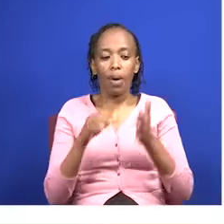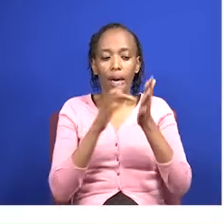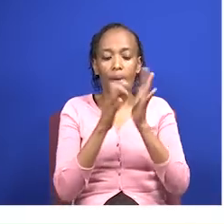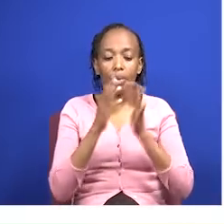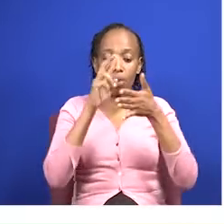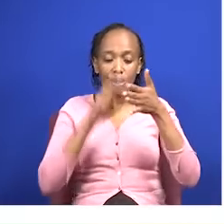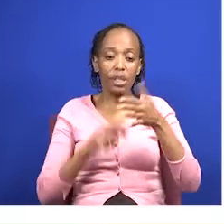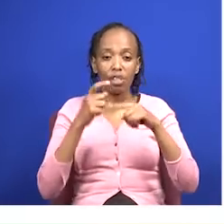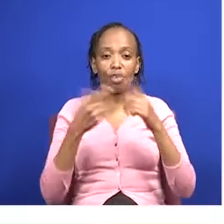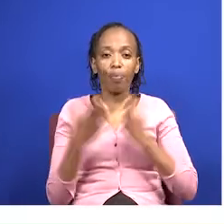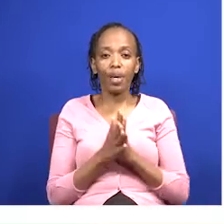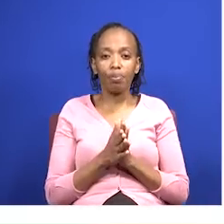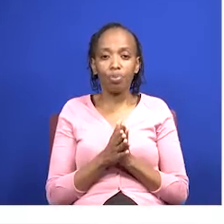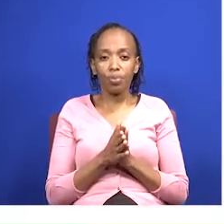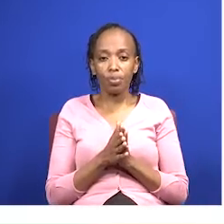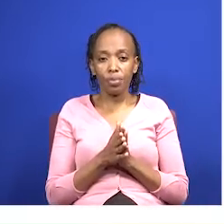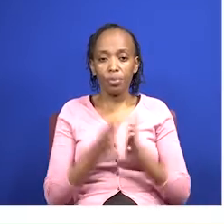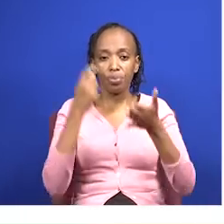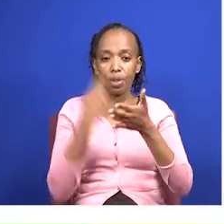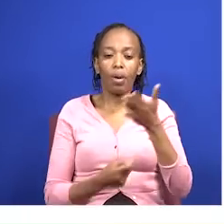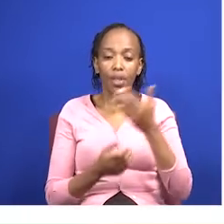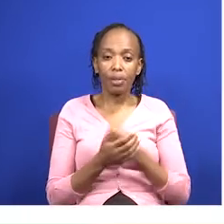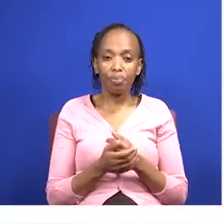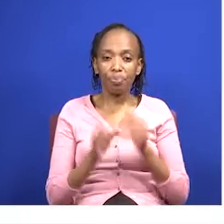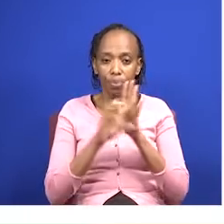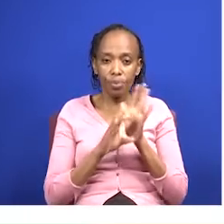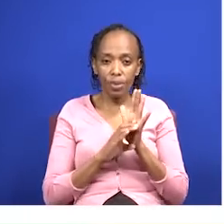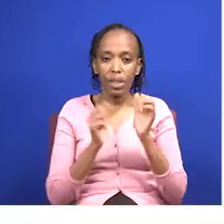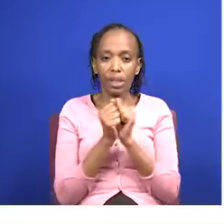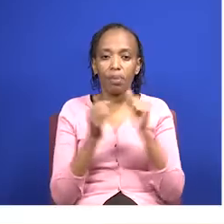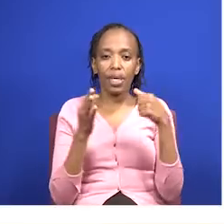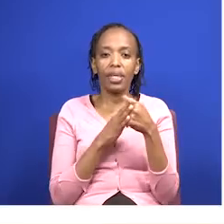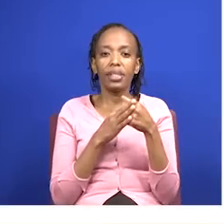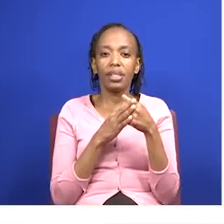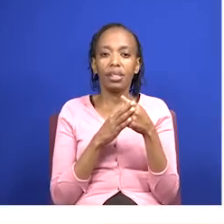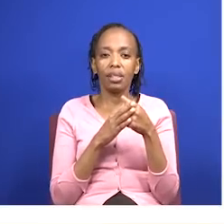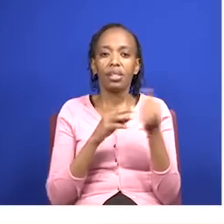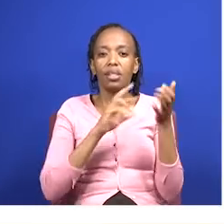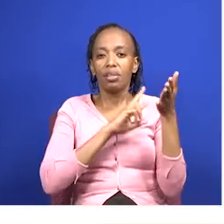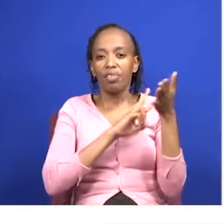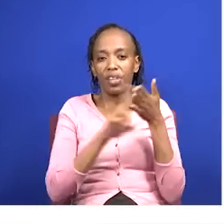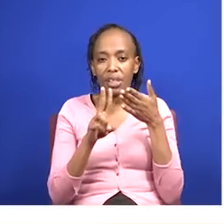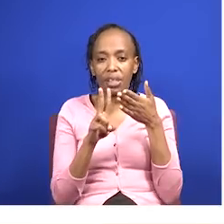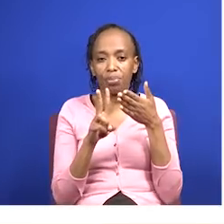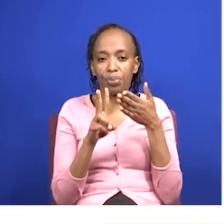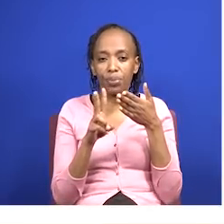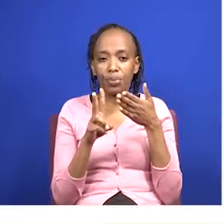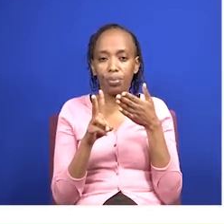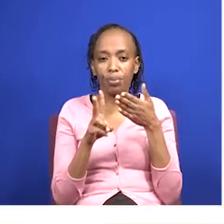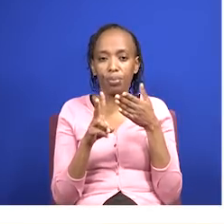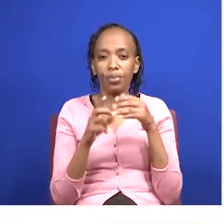Our scripture reading comes from the book of Matthew, chapter 18, and